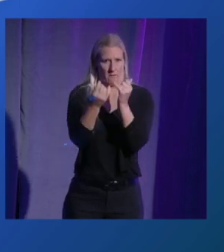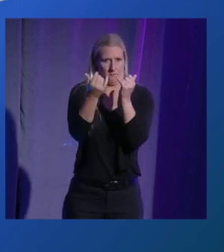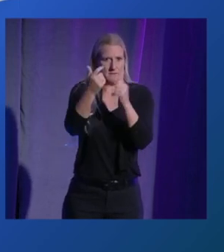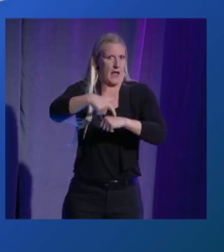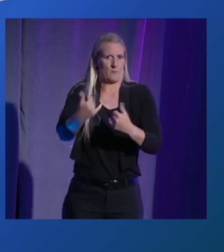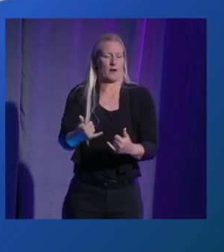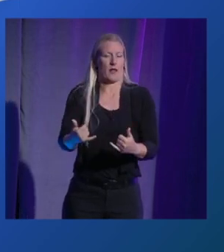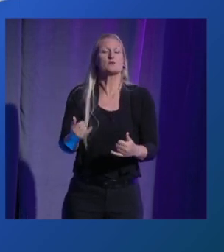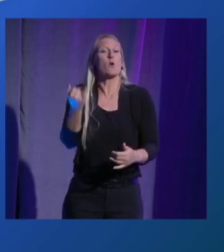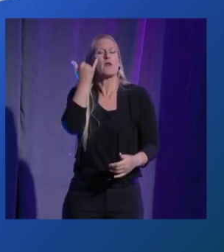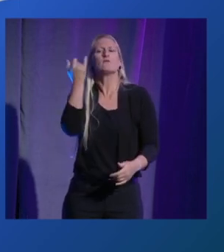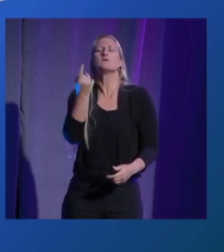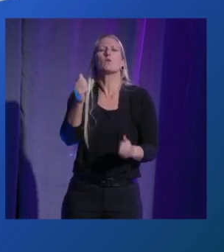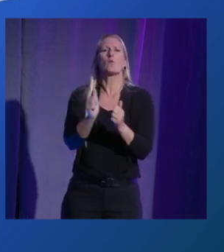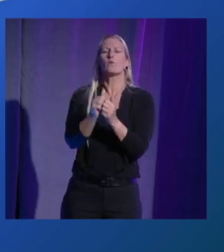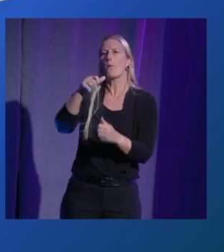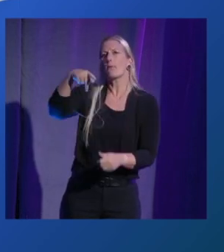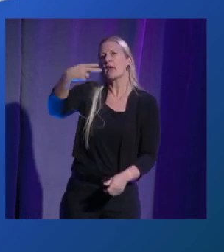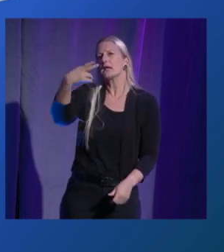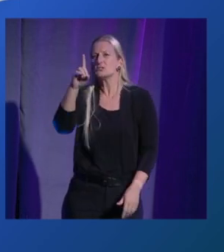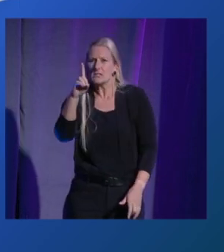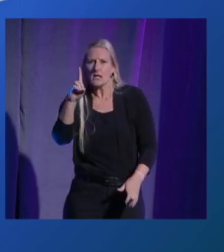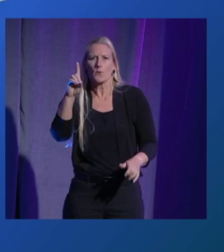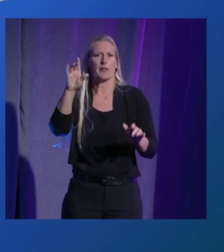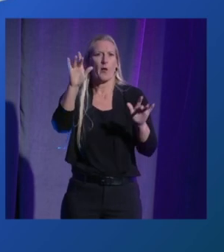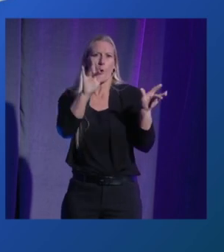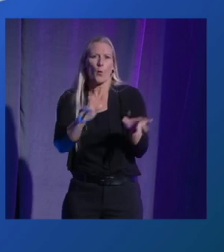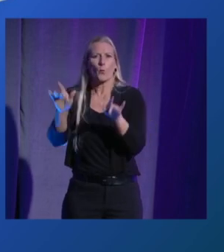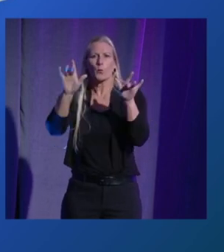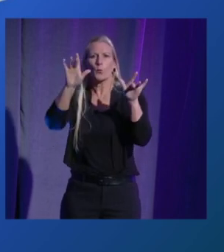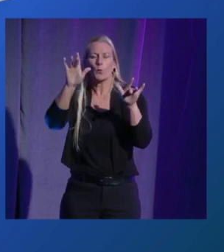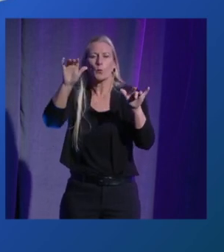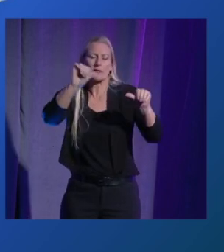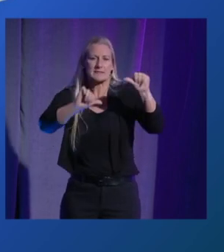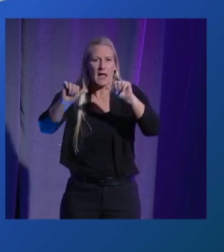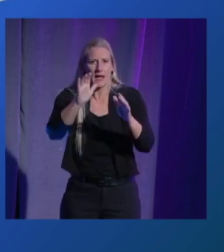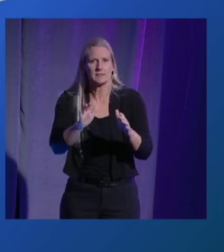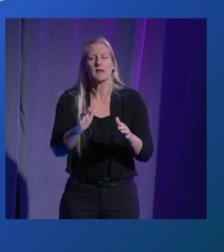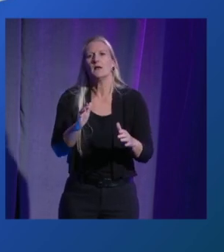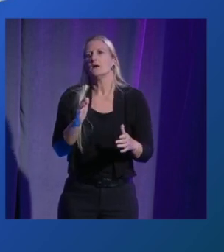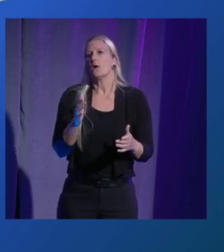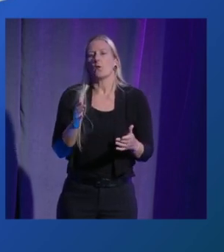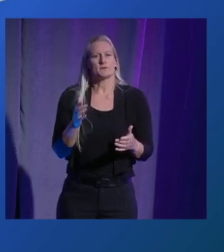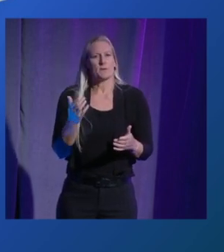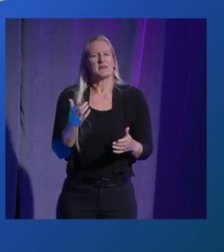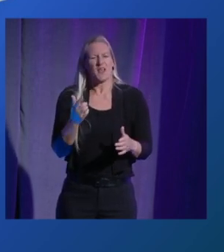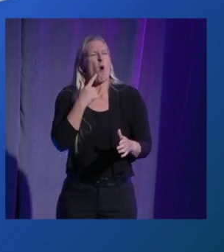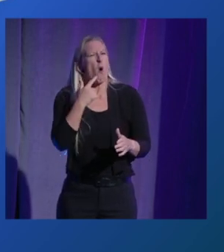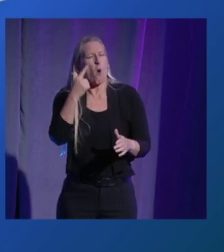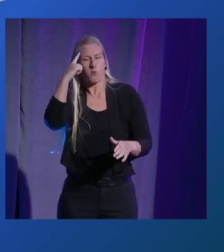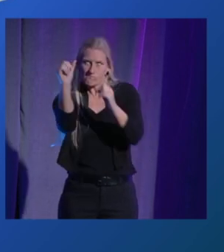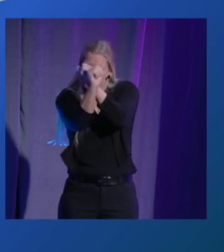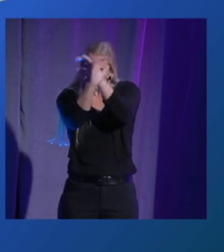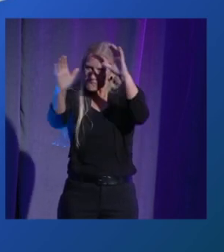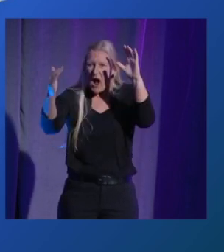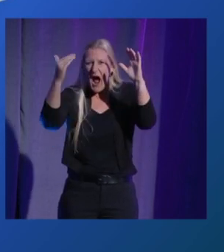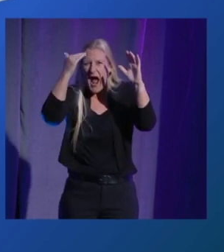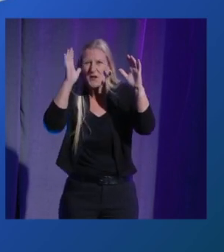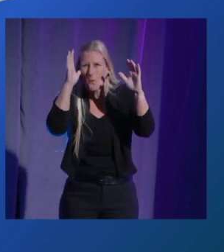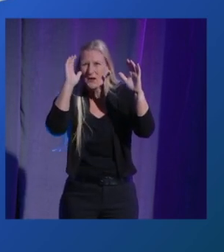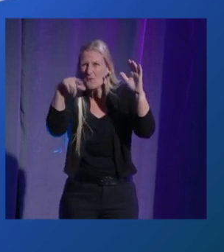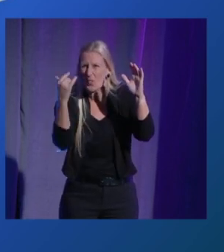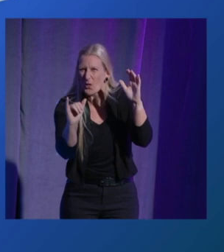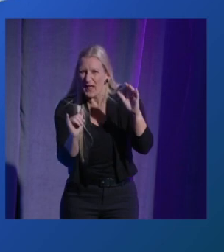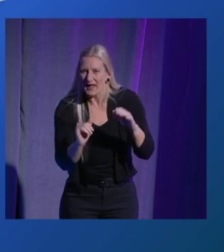PhD in computer science or expertise in AI tells you that they know what things are going to look like what the landscape is going to look like in a year